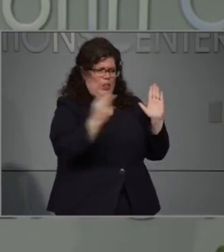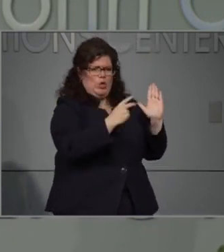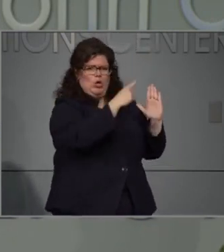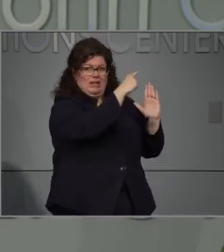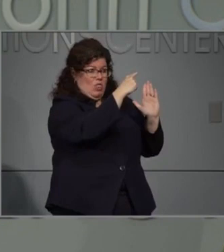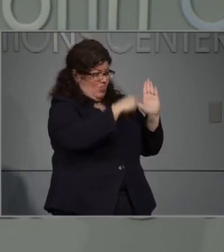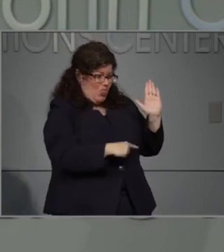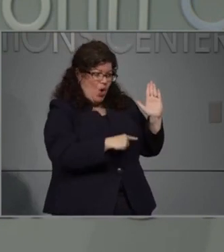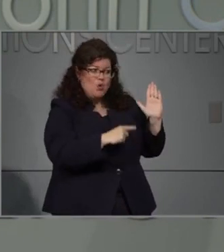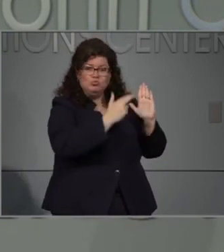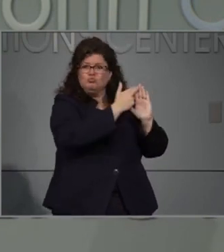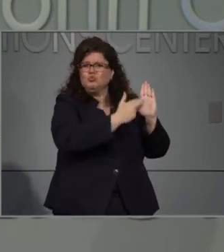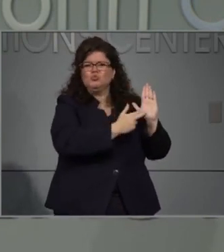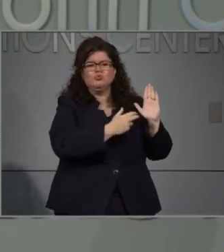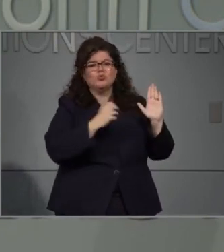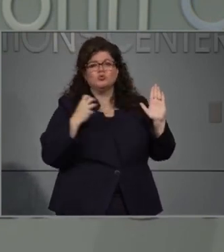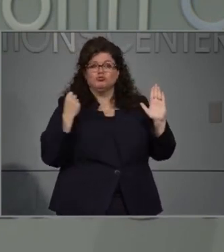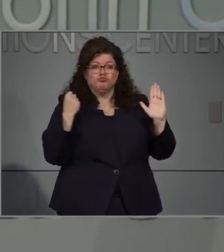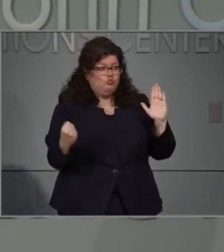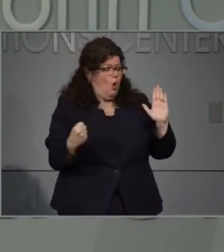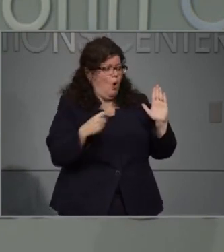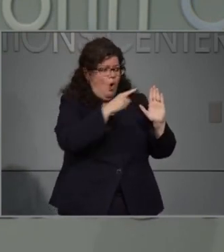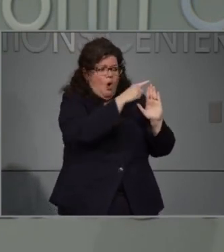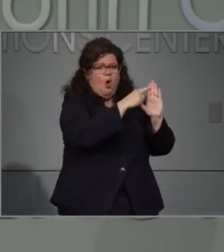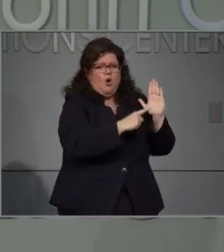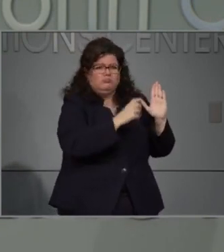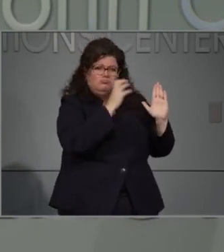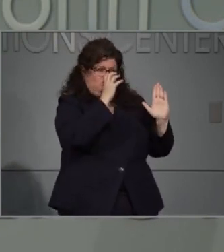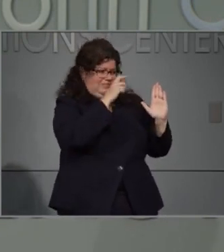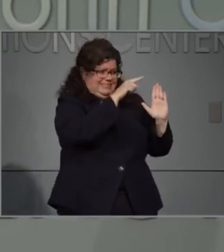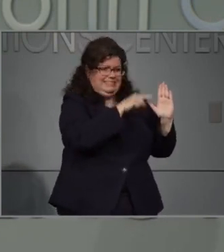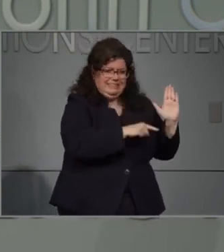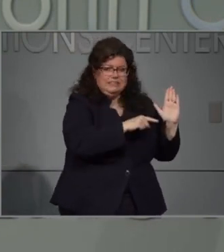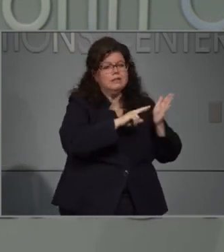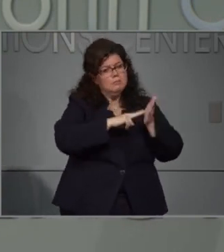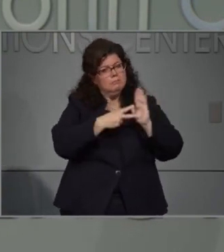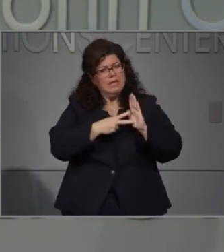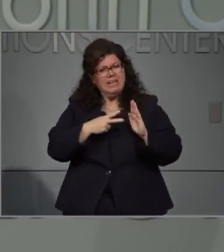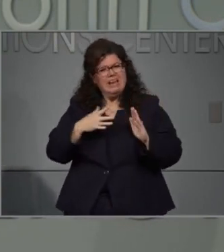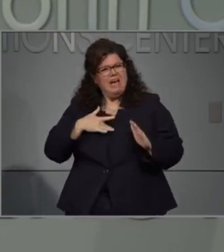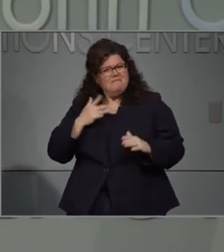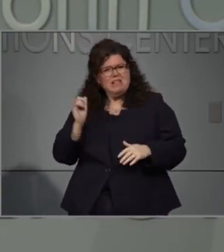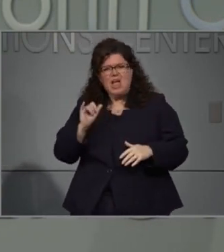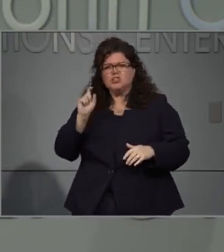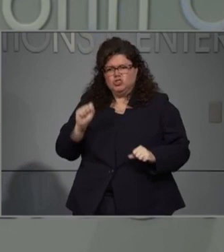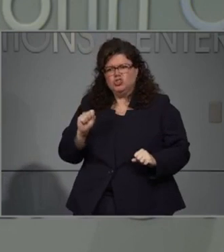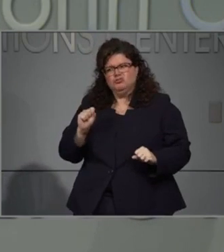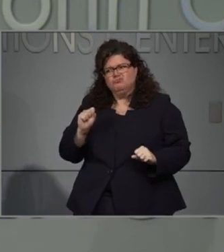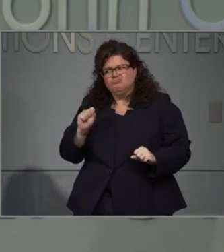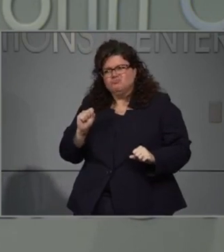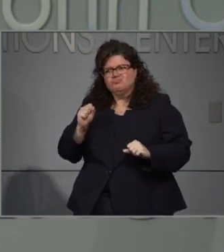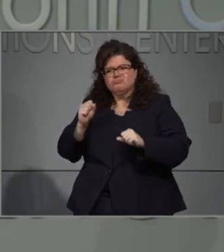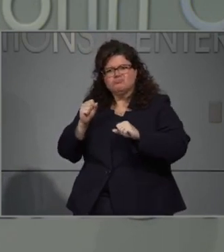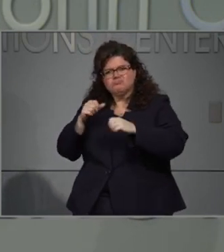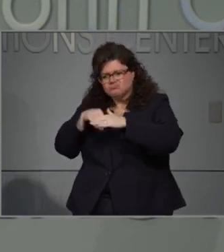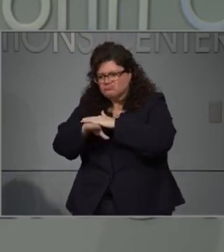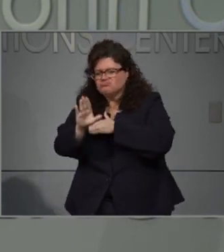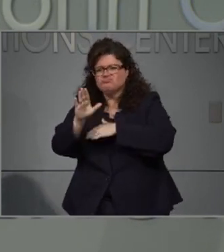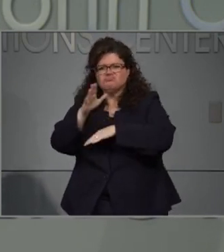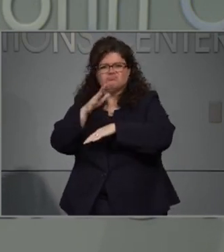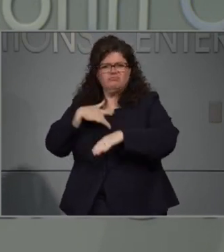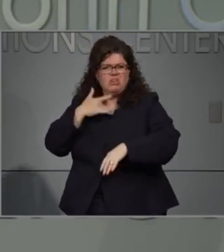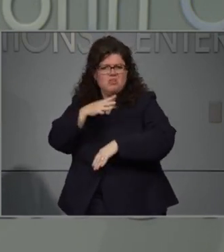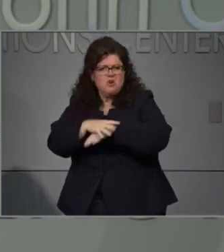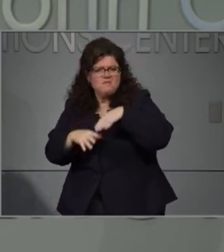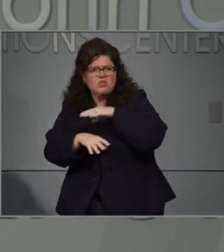safety precautions that are in there. I think people should feel comfortable with the kind of safety precautions that are there, and districts, many districts are working